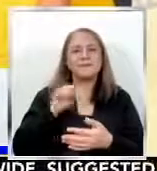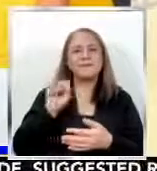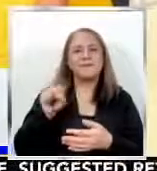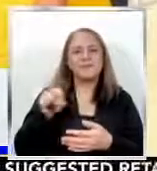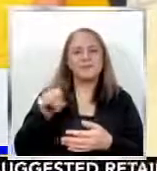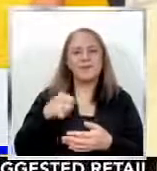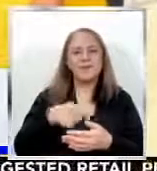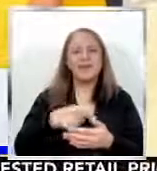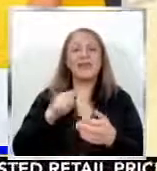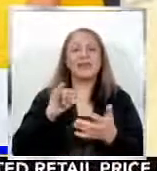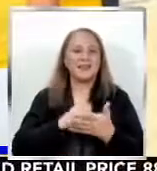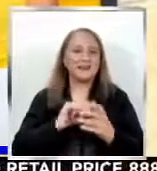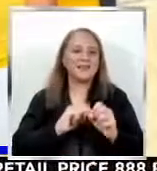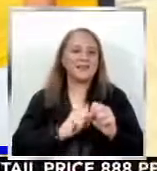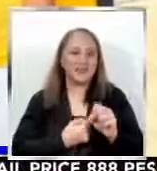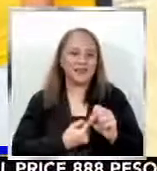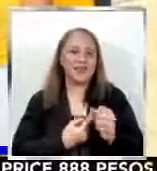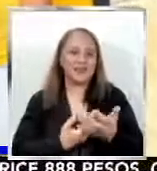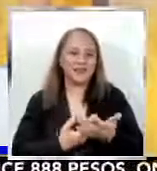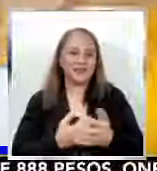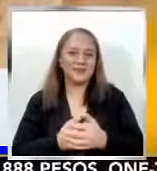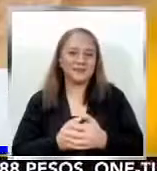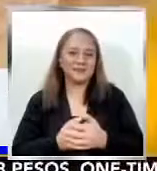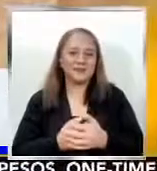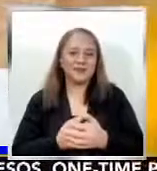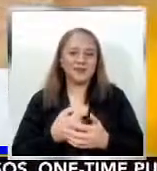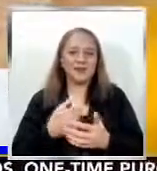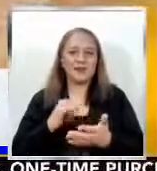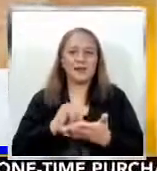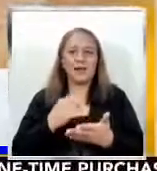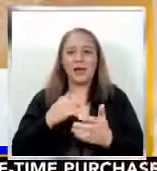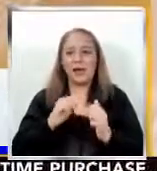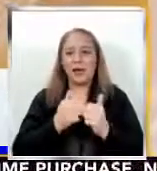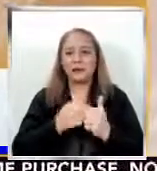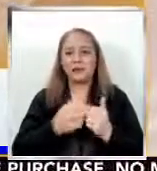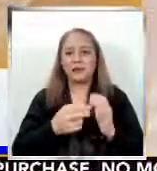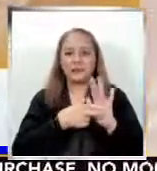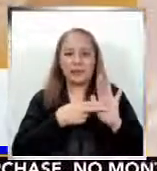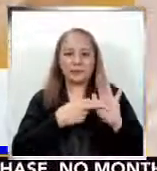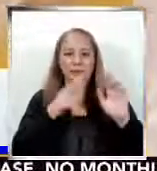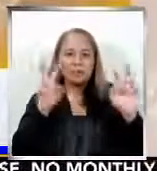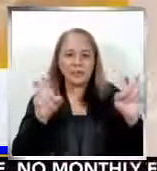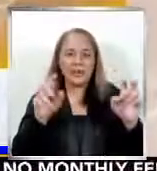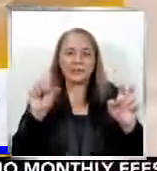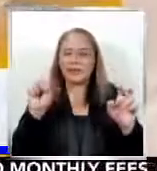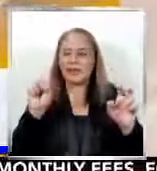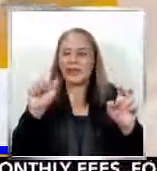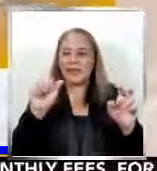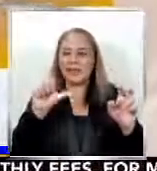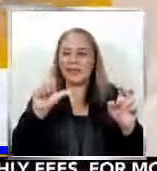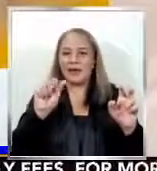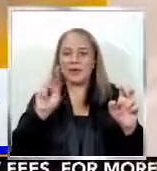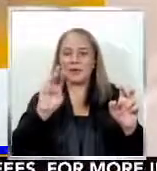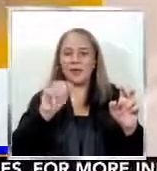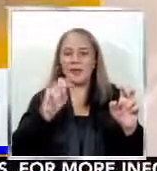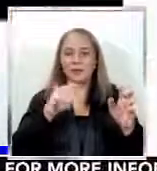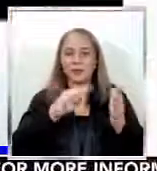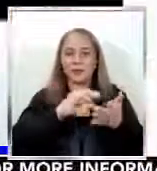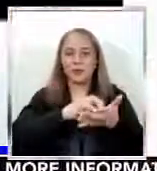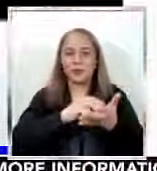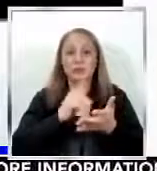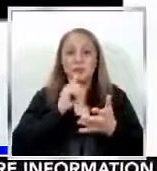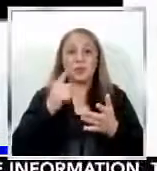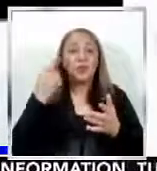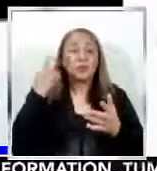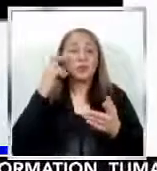how we really got started. And that's how they got their name, Salama Cookies, because they were just thank you cookies at the very beginning.